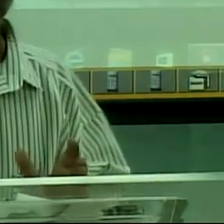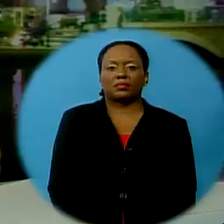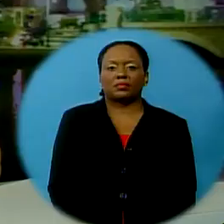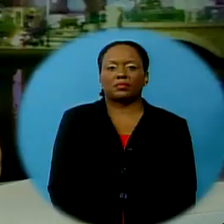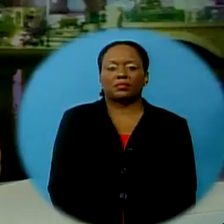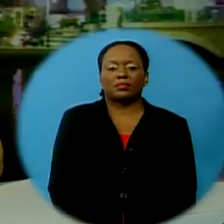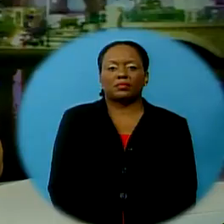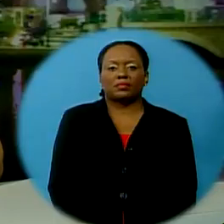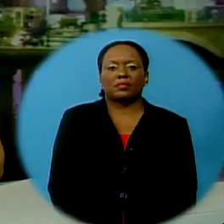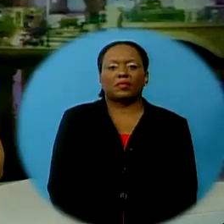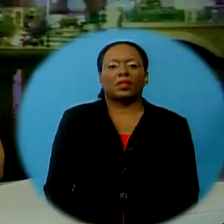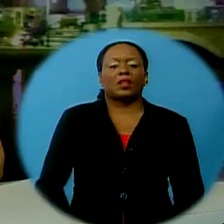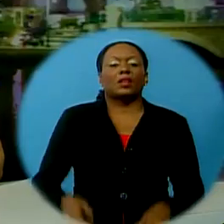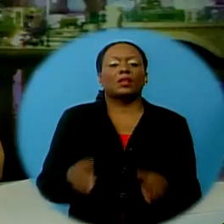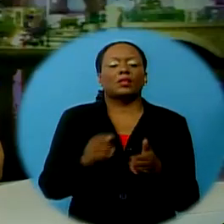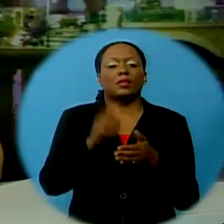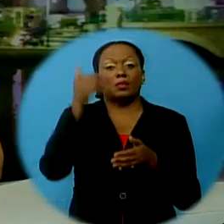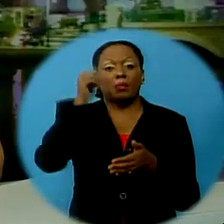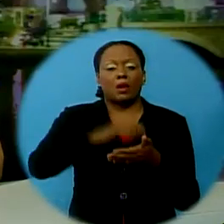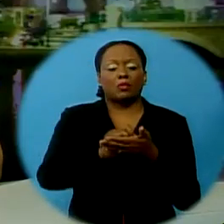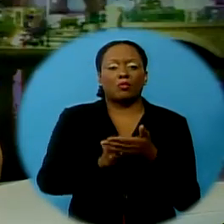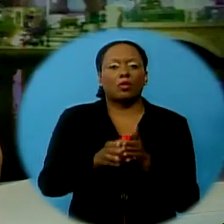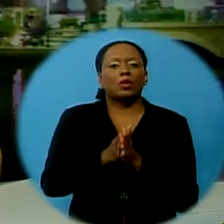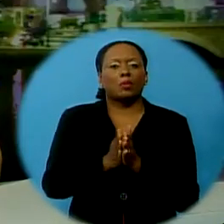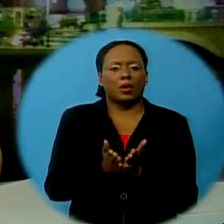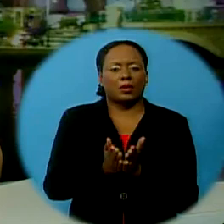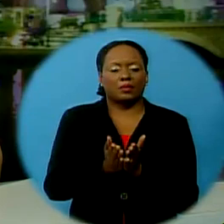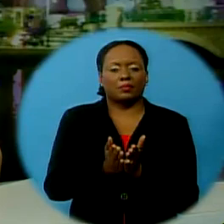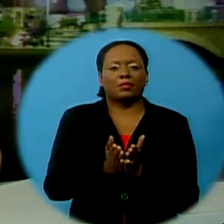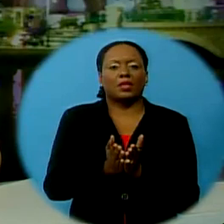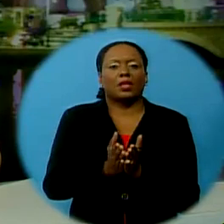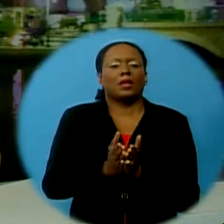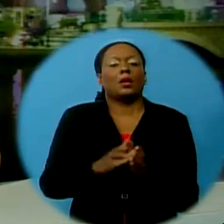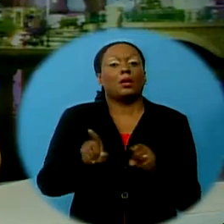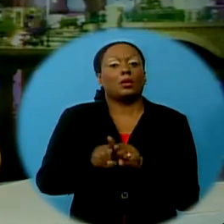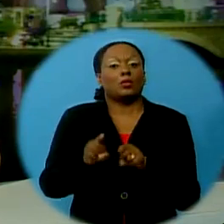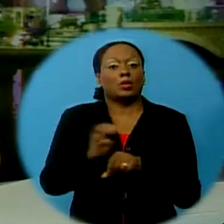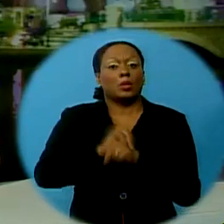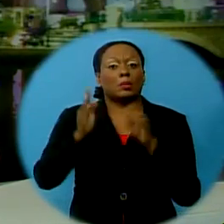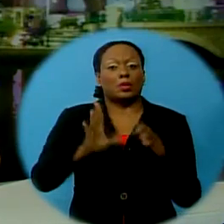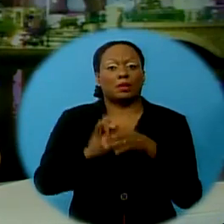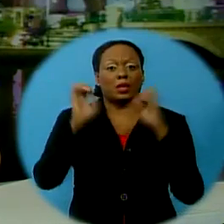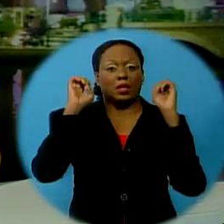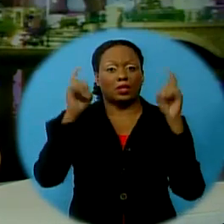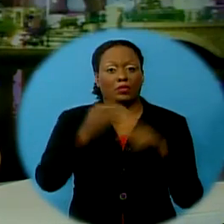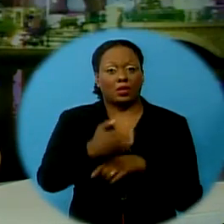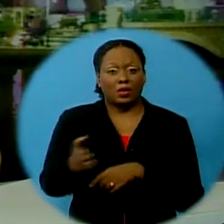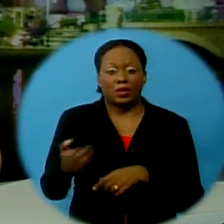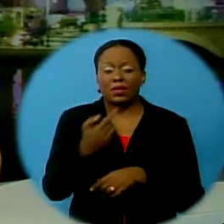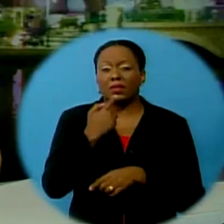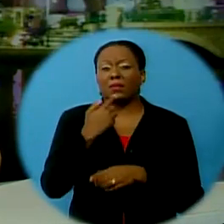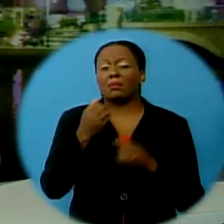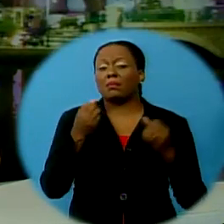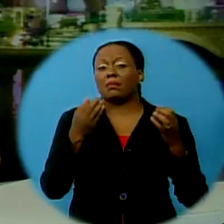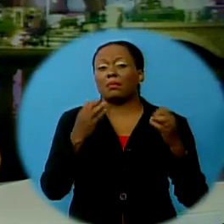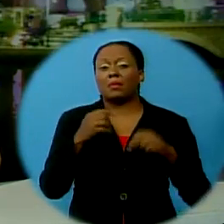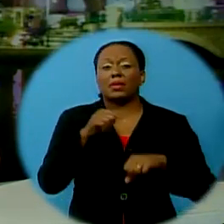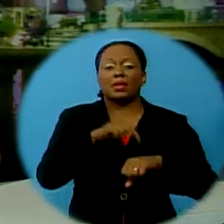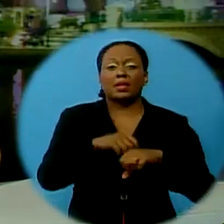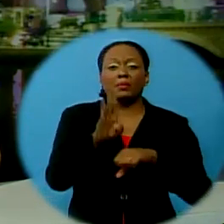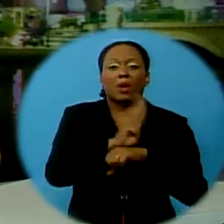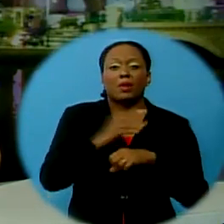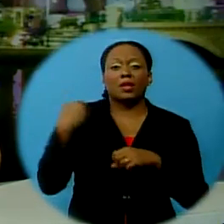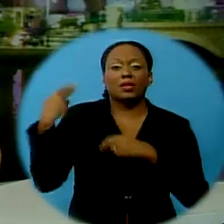comes. Also speaking at the book launch was Minister of Education Ronald Jones, who said that there are too many lost moments in Barbadian